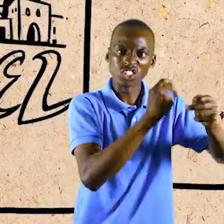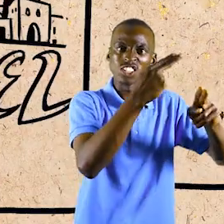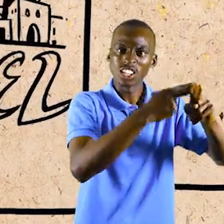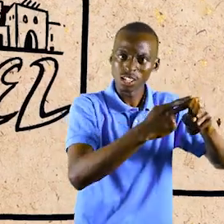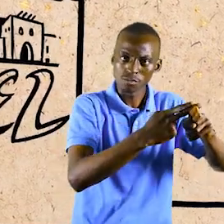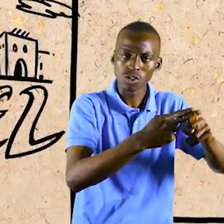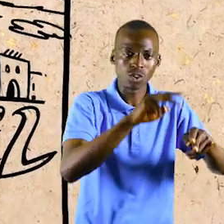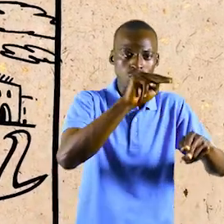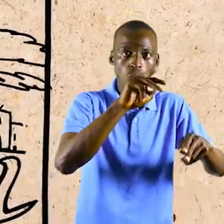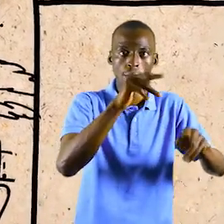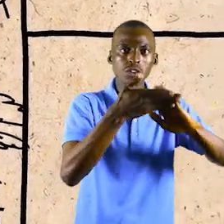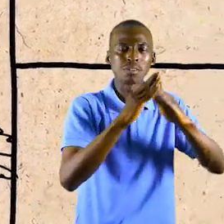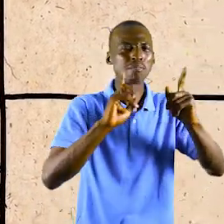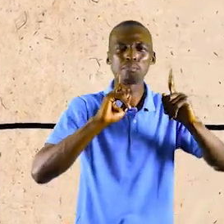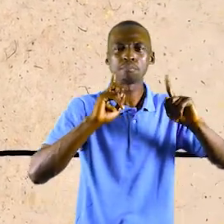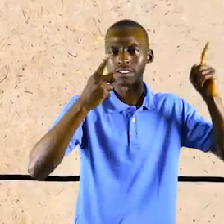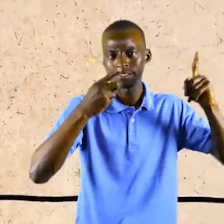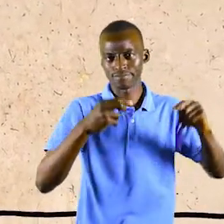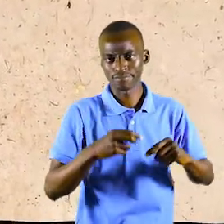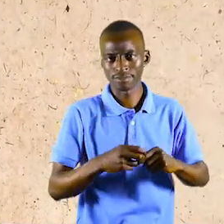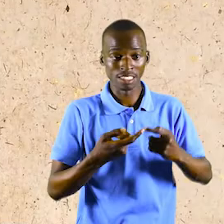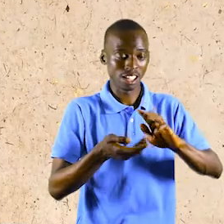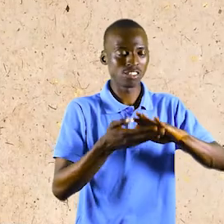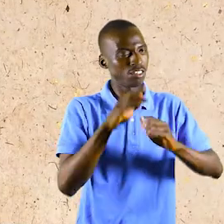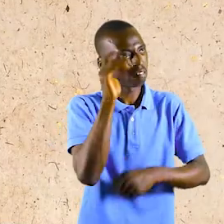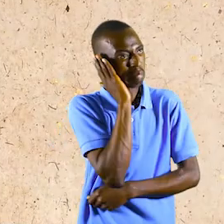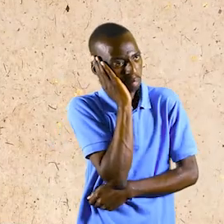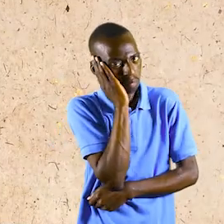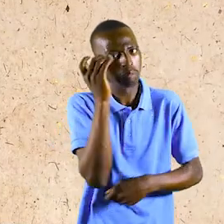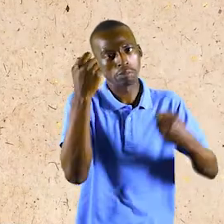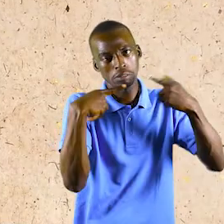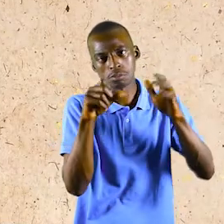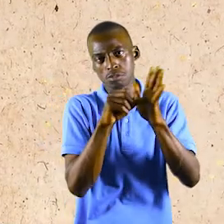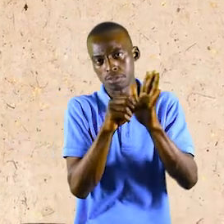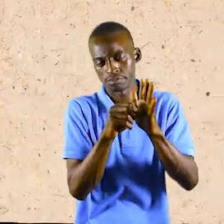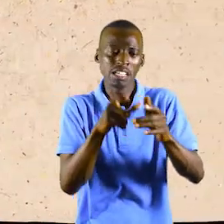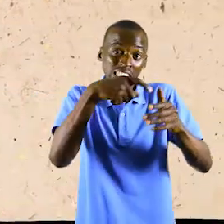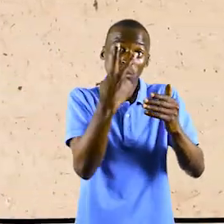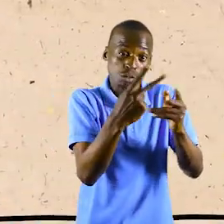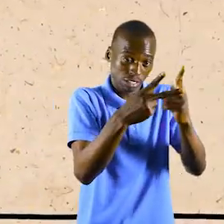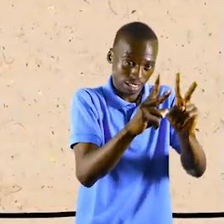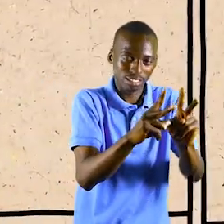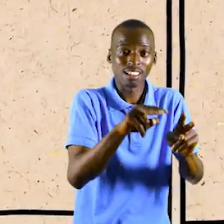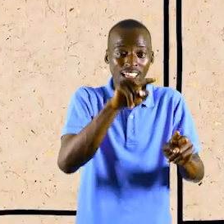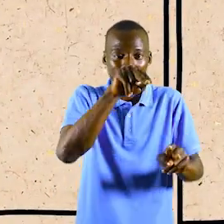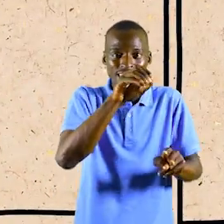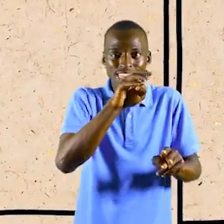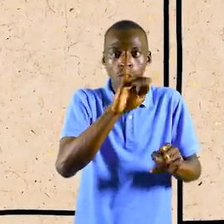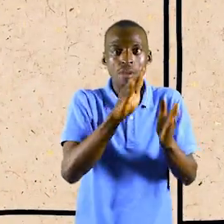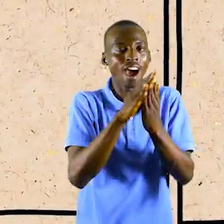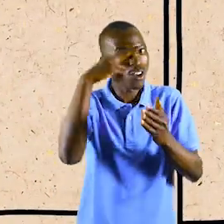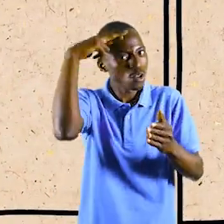to Mara, which means bitter in Hebrew, and she laments her tragic fate. Chapter 2 begins with Naomi and